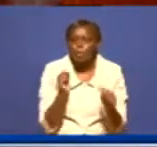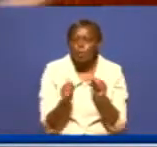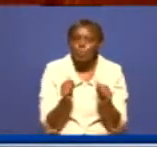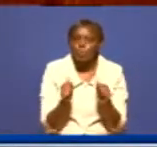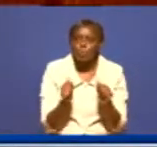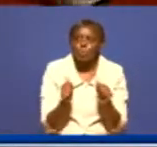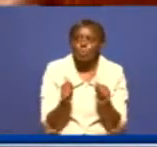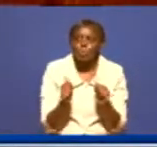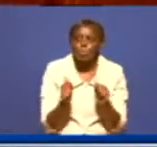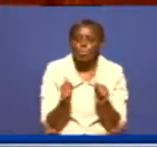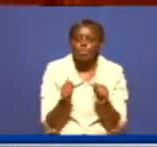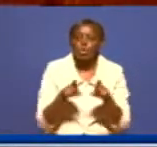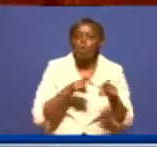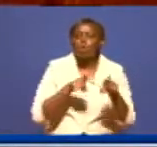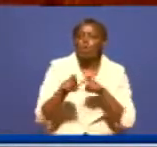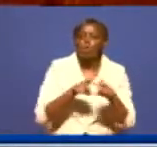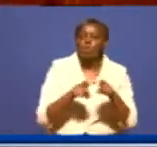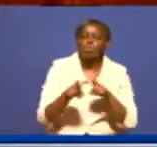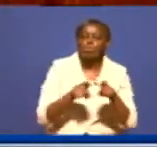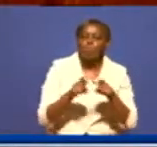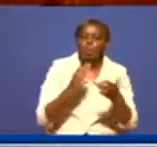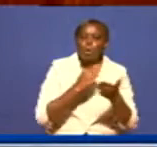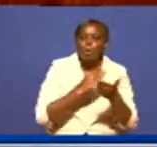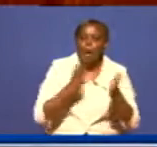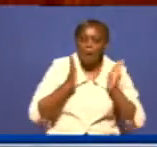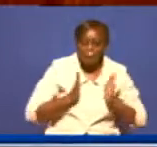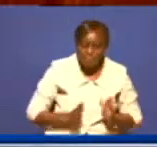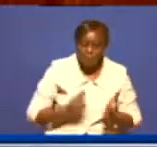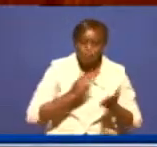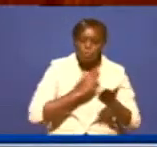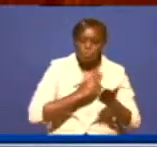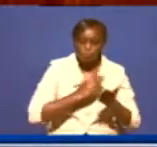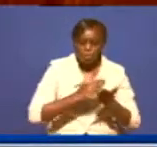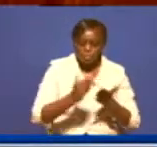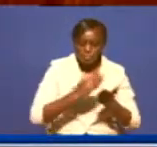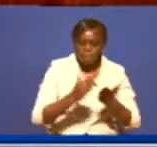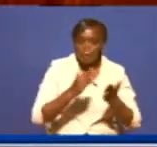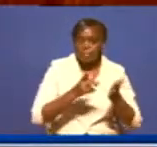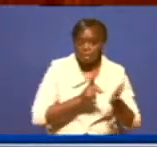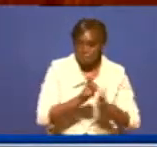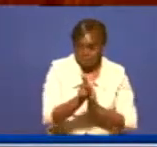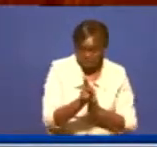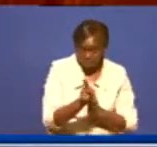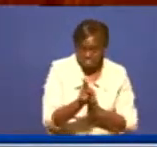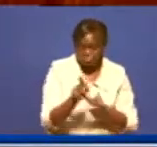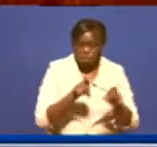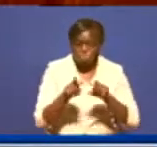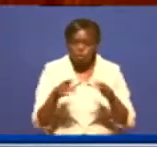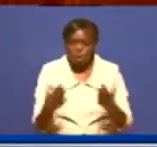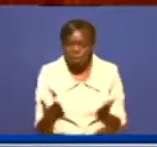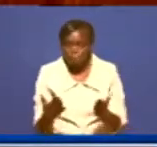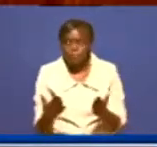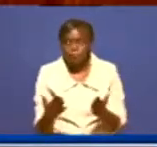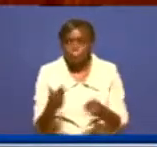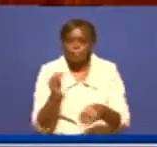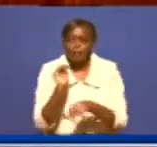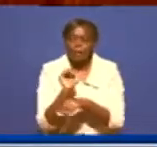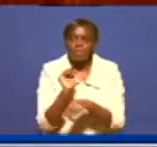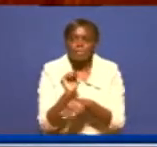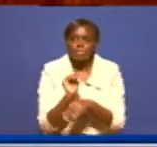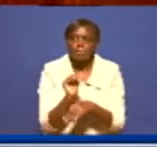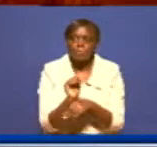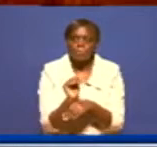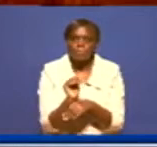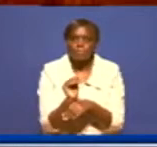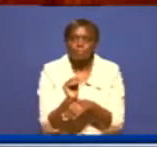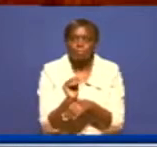to dictate how the tenancy agreement should be run. So I would be seeking